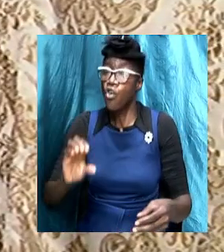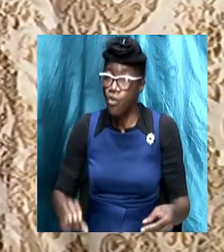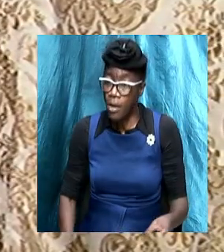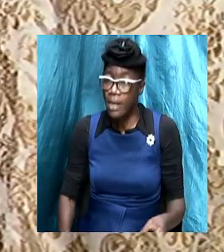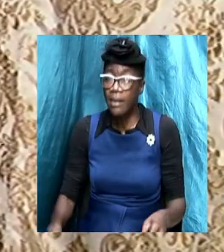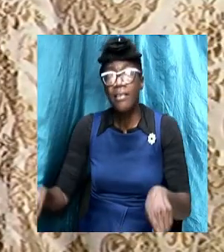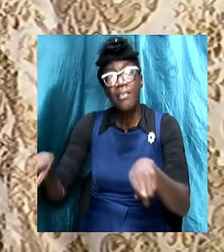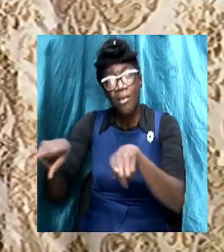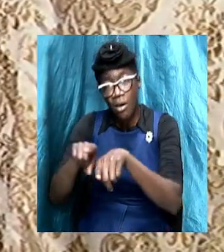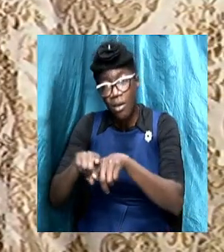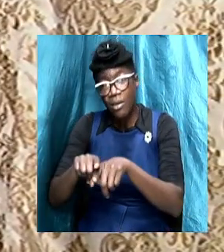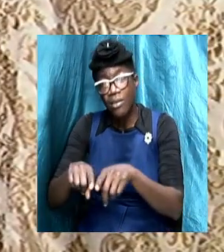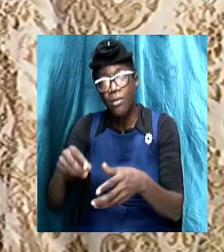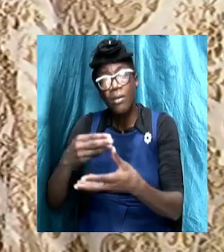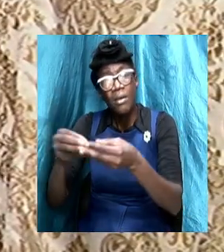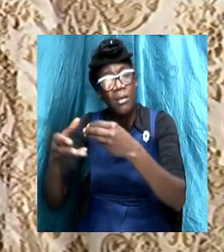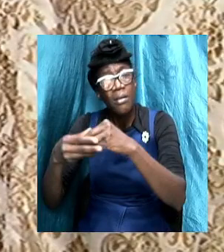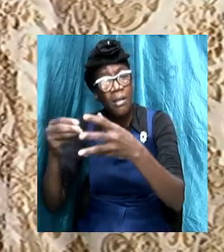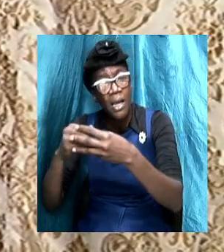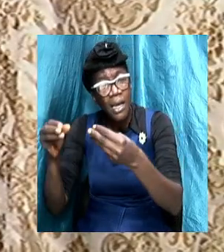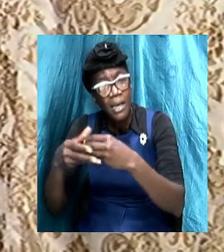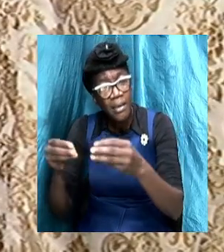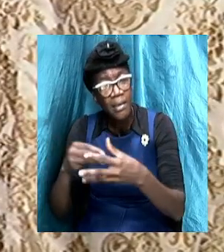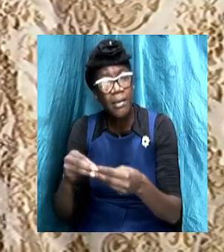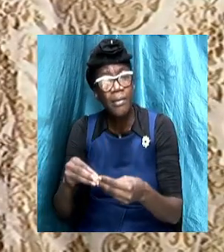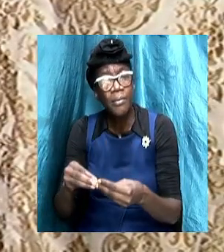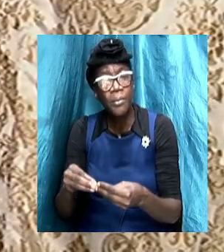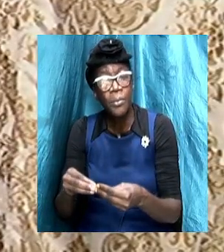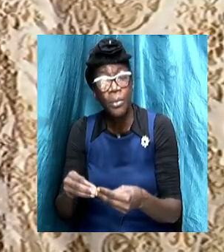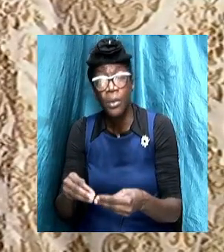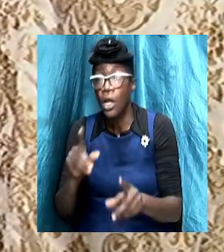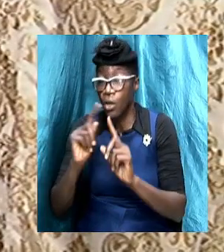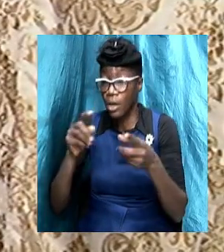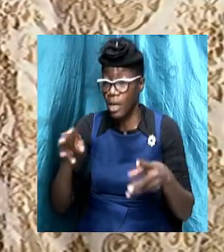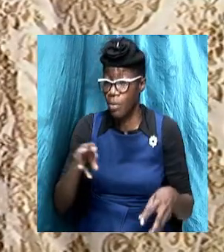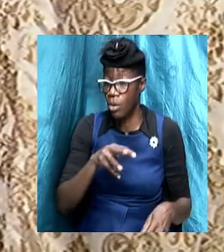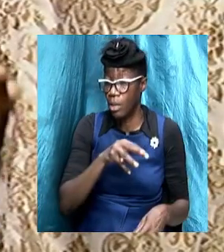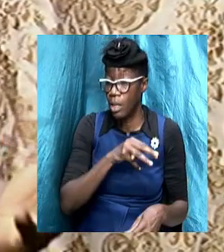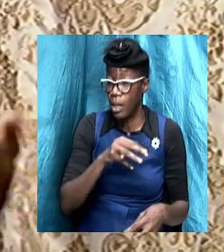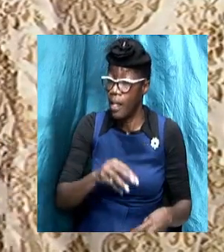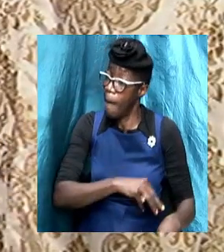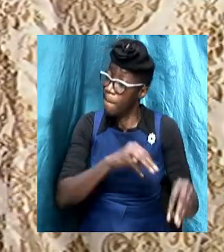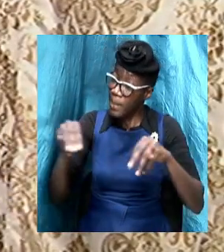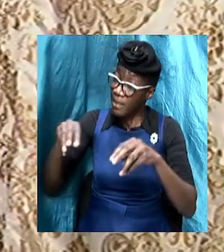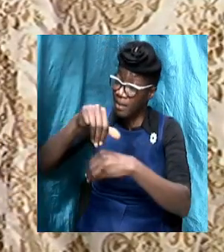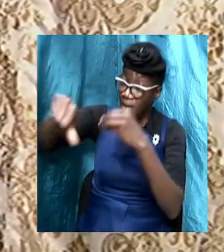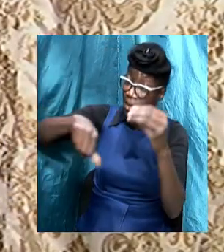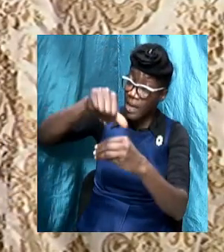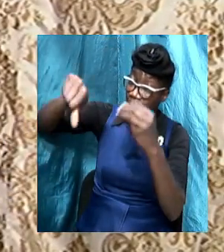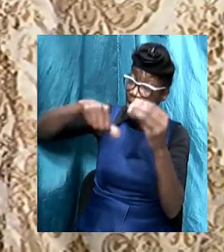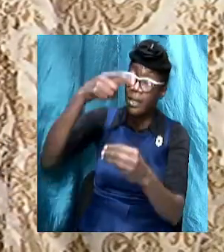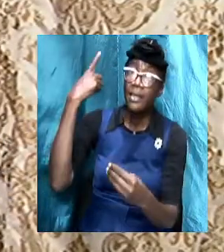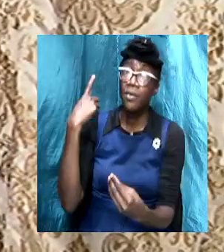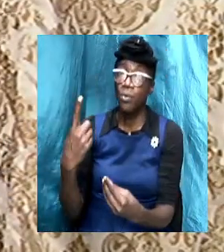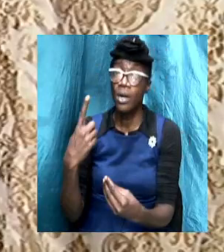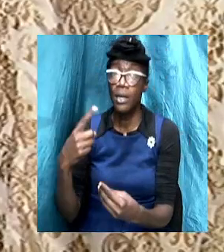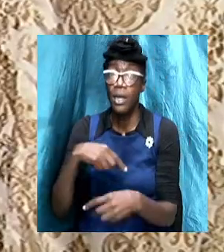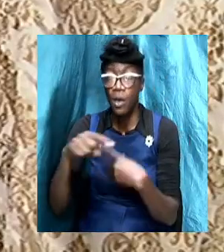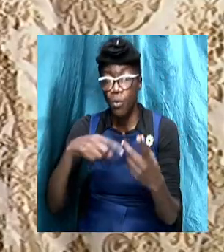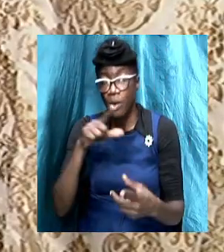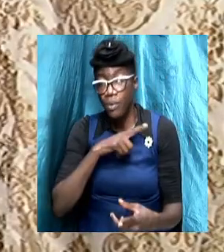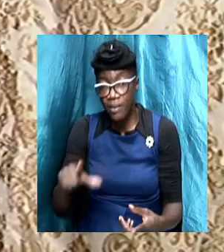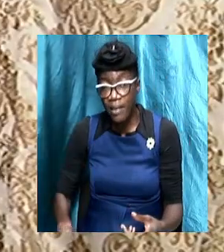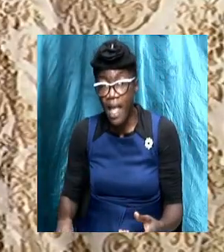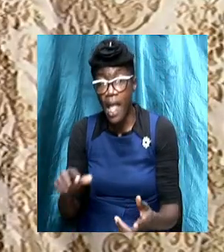Christ is Greek rendering, I think, of Messiah, which actually means the anointed one. So when we say Lord